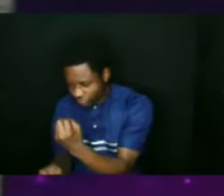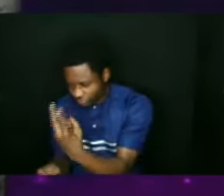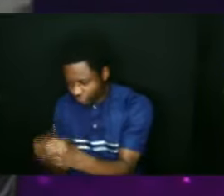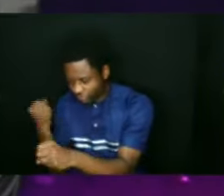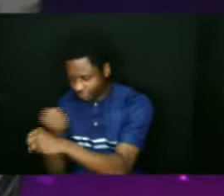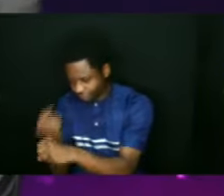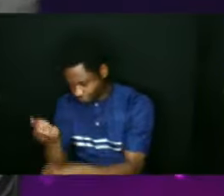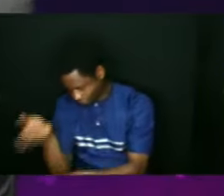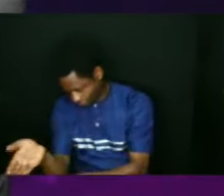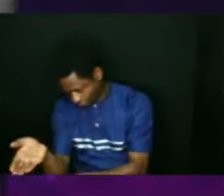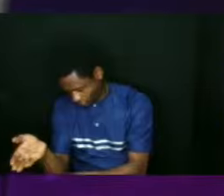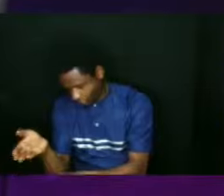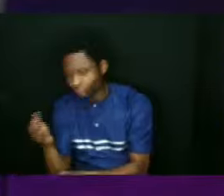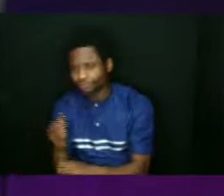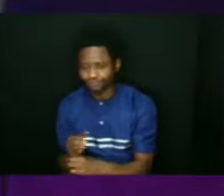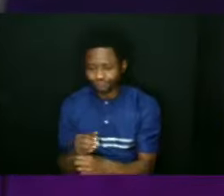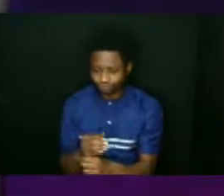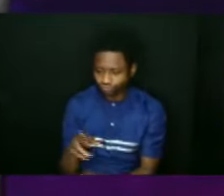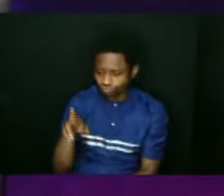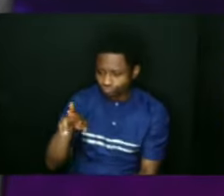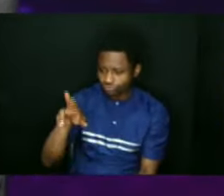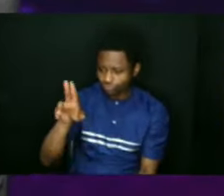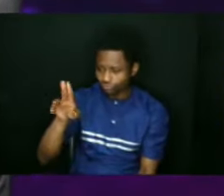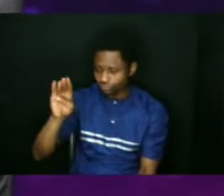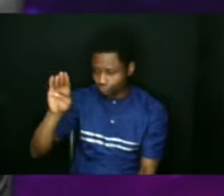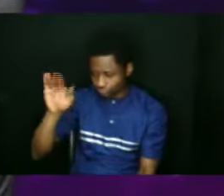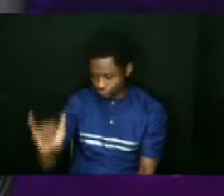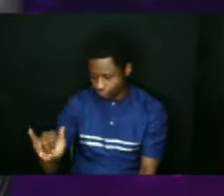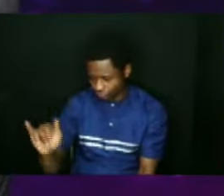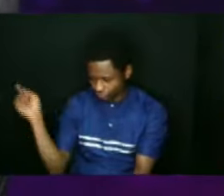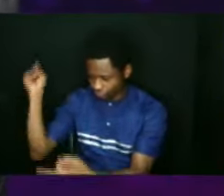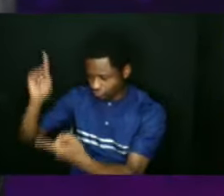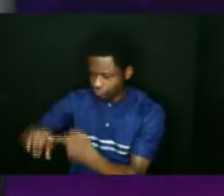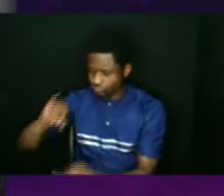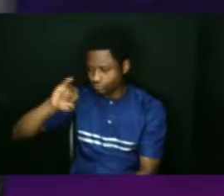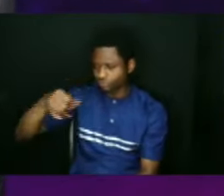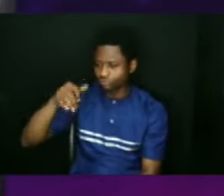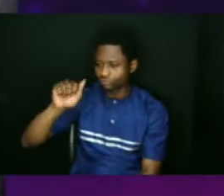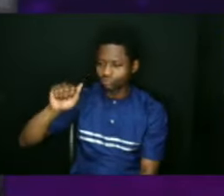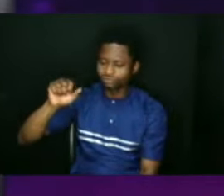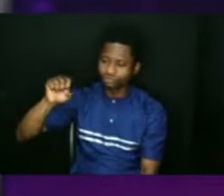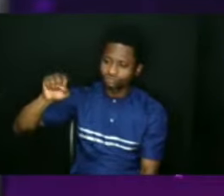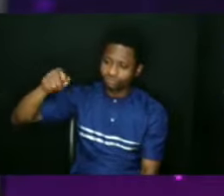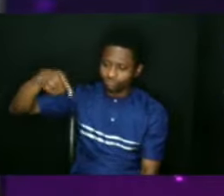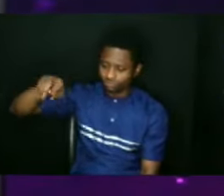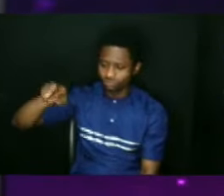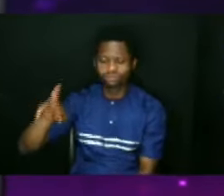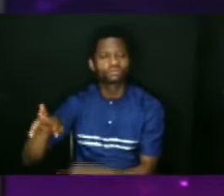stones. From ruby to jasper. Ah, yes, I see if